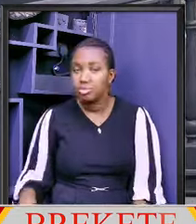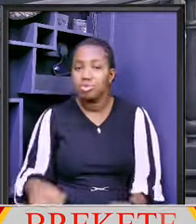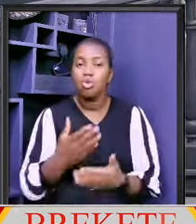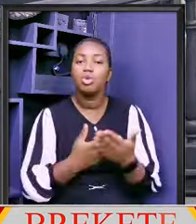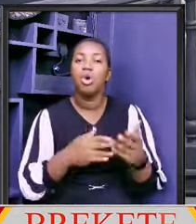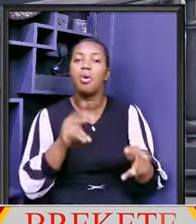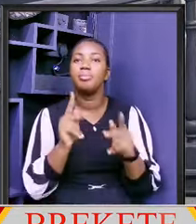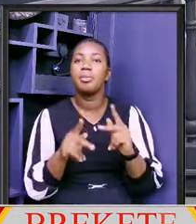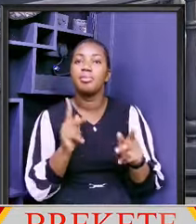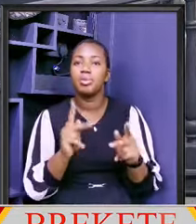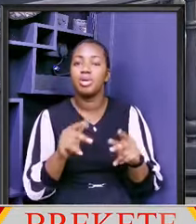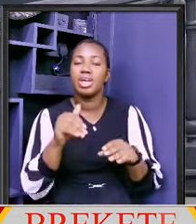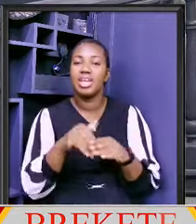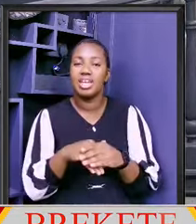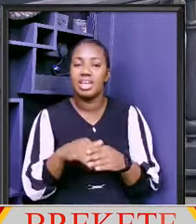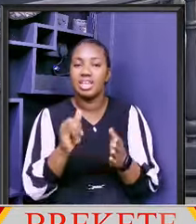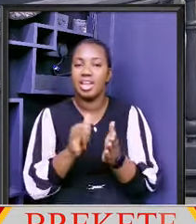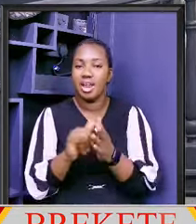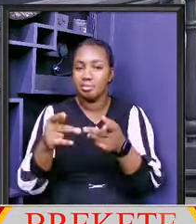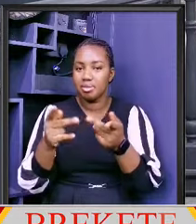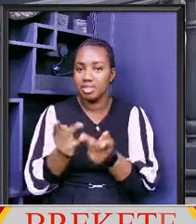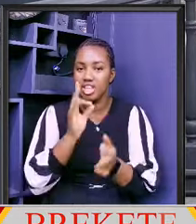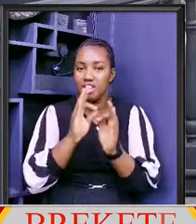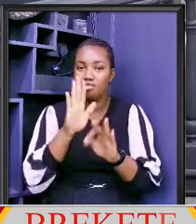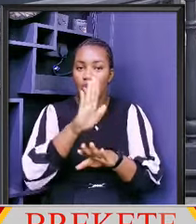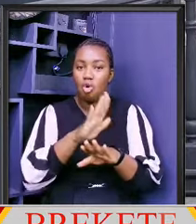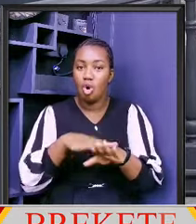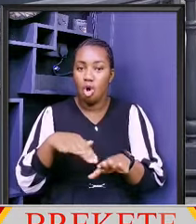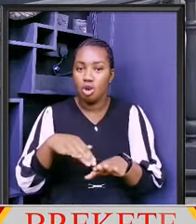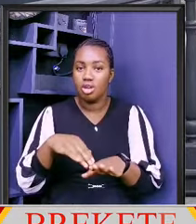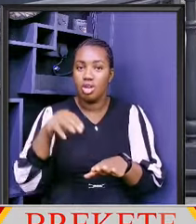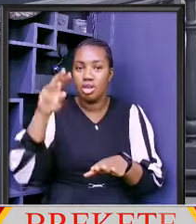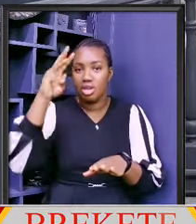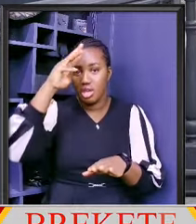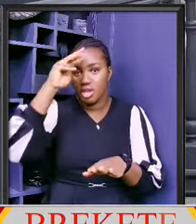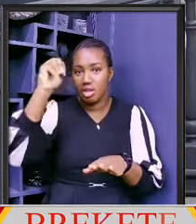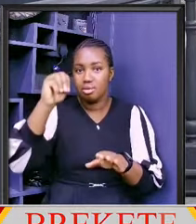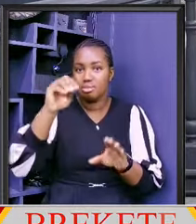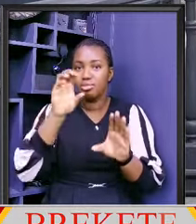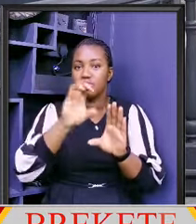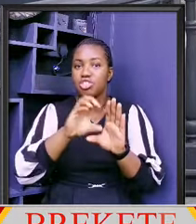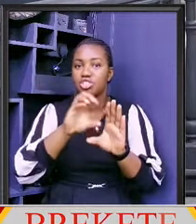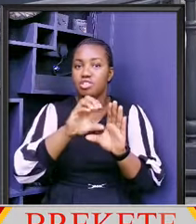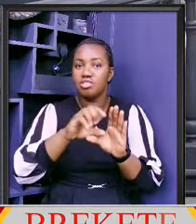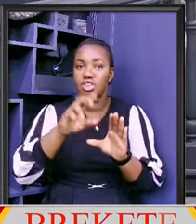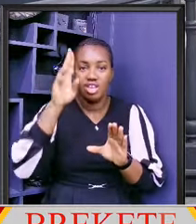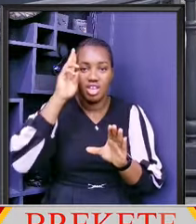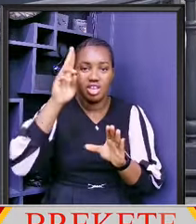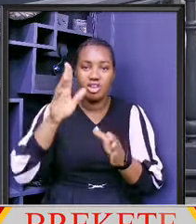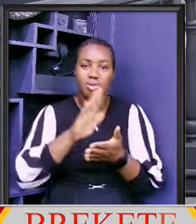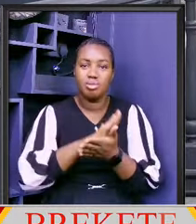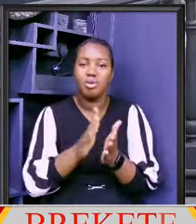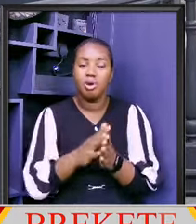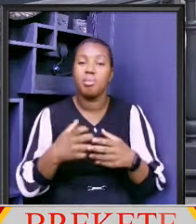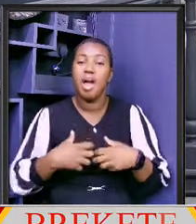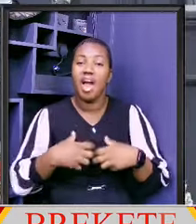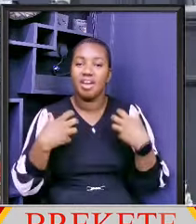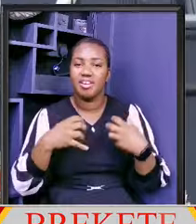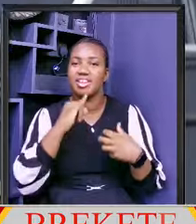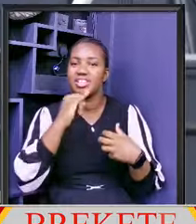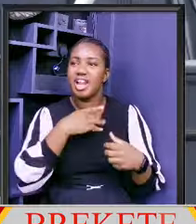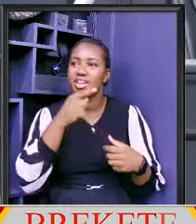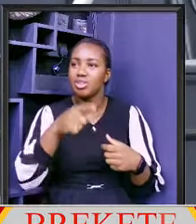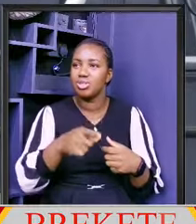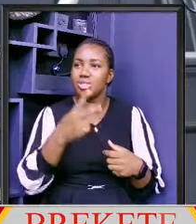Some people in his category, if you call him chief, he go verse. It will be like when you say grandfather, you call him